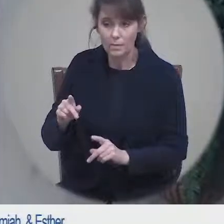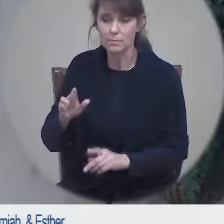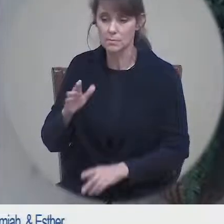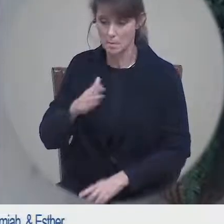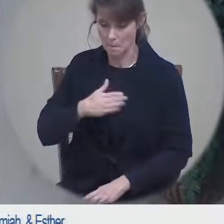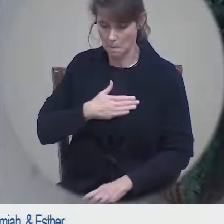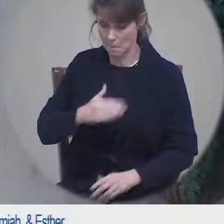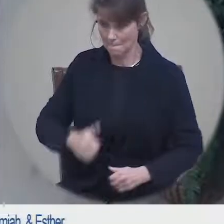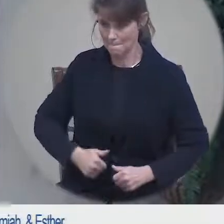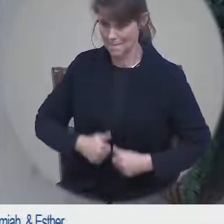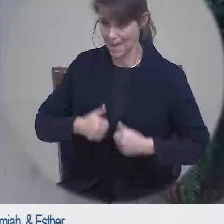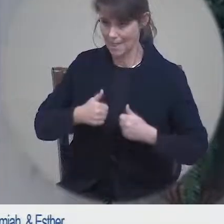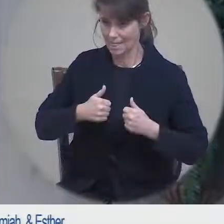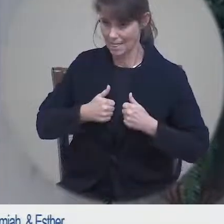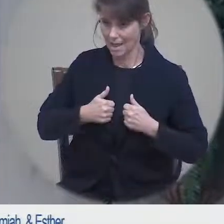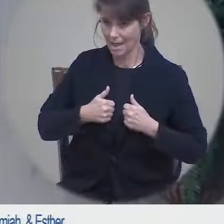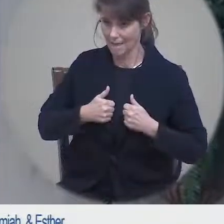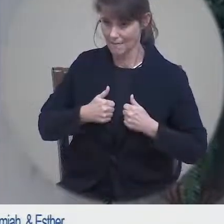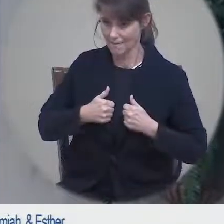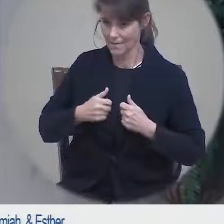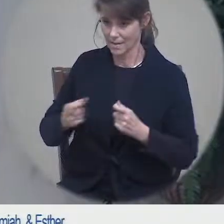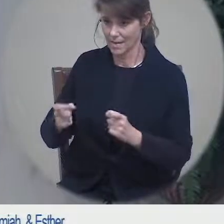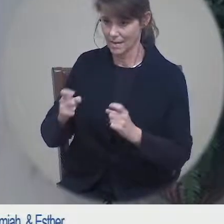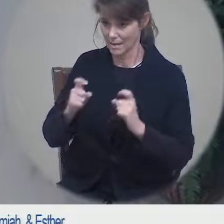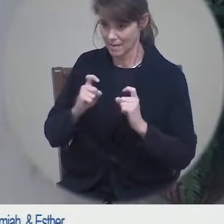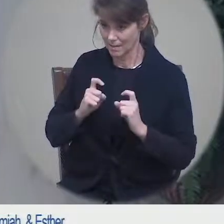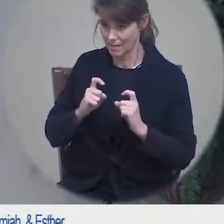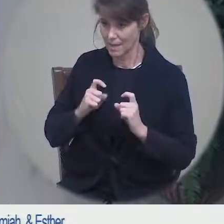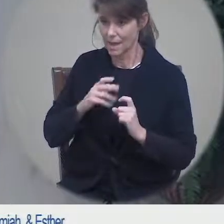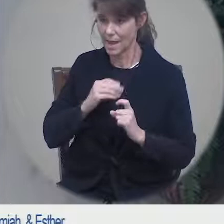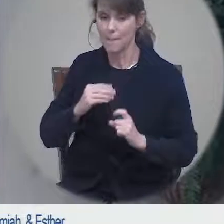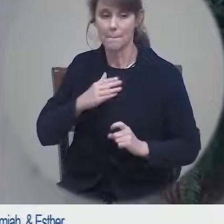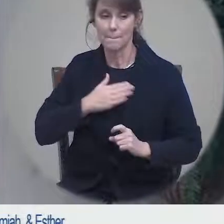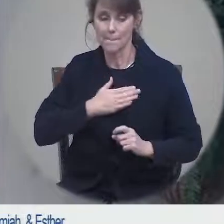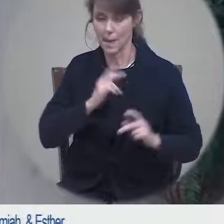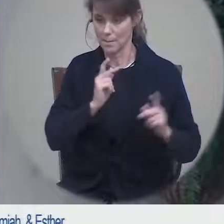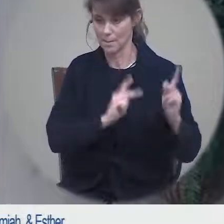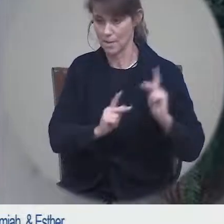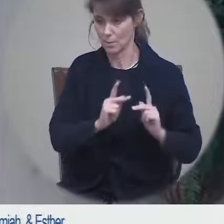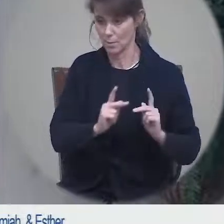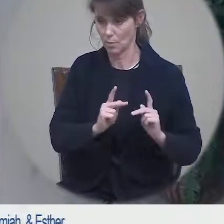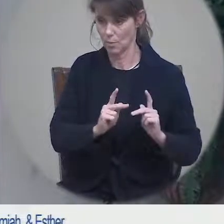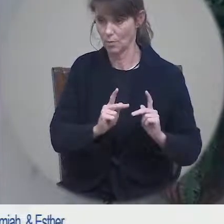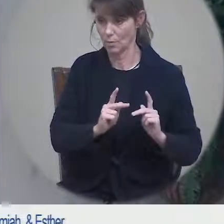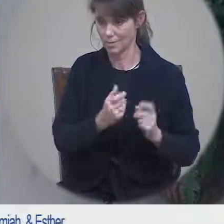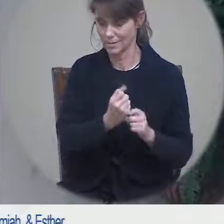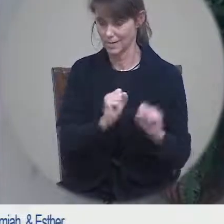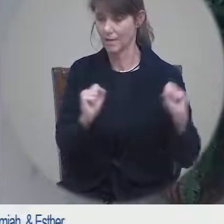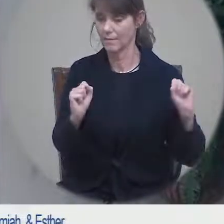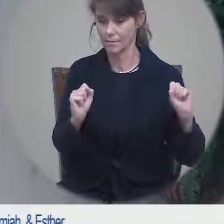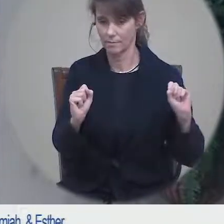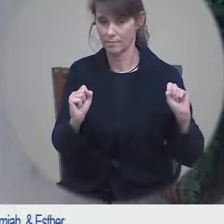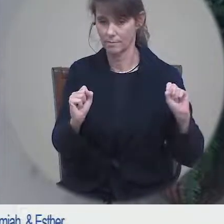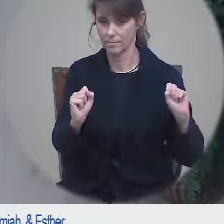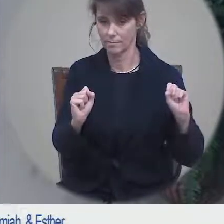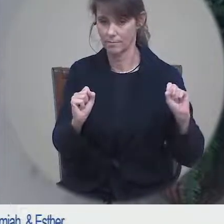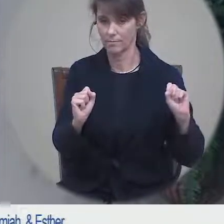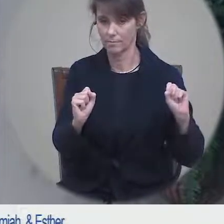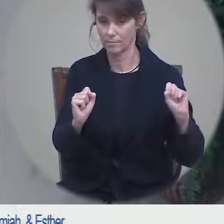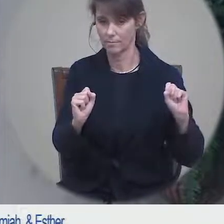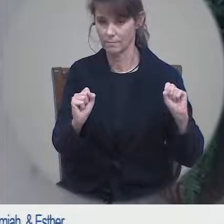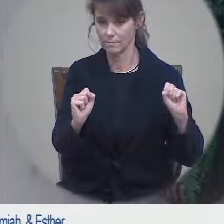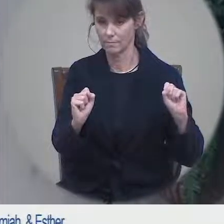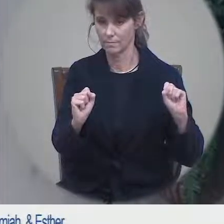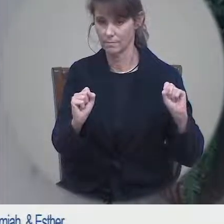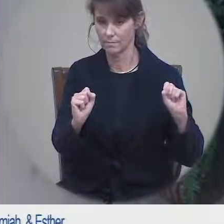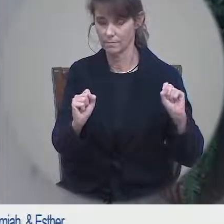my petition, and my people as a request." Do you see it kind of, he invites the king as in